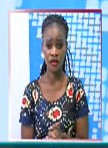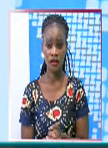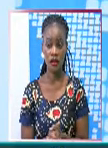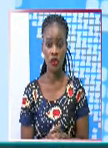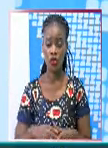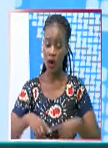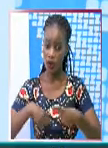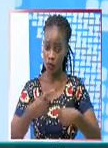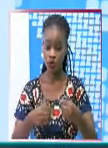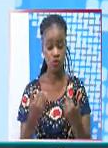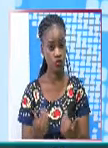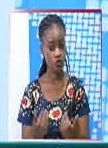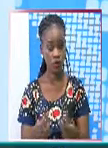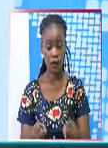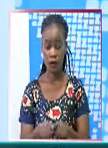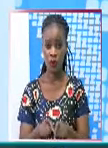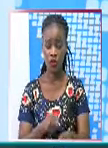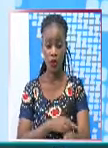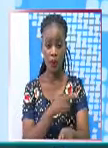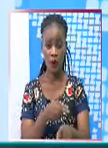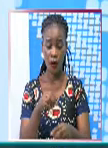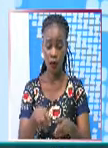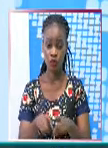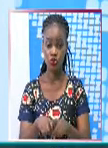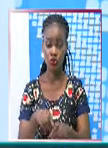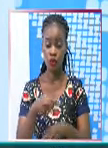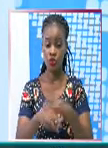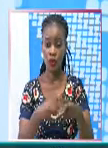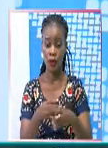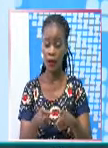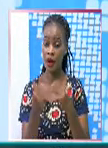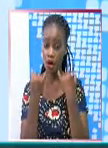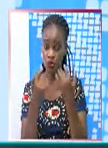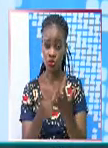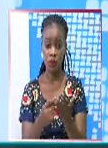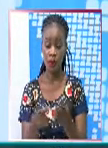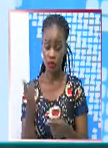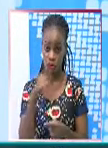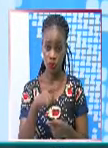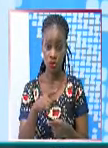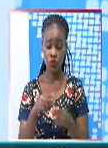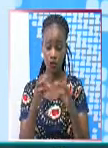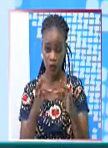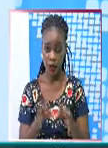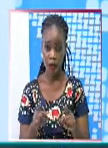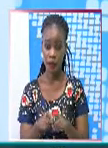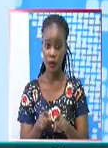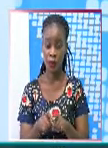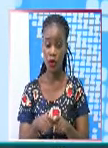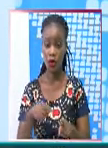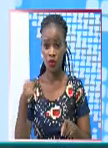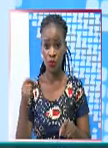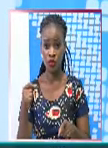Akati butwe yongera yo ate nensonga zo munda mugwanga tugama nti Uganda egenda kutwala ebintu